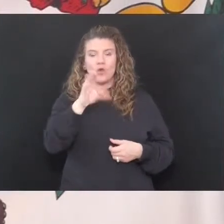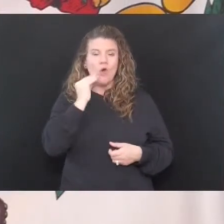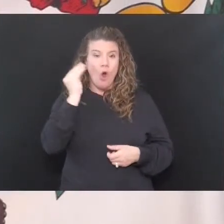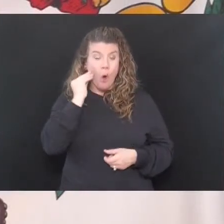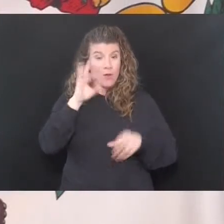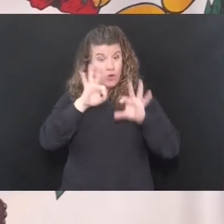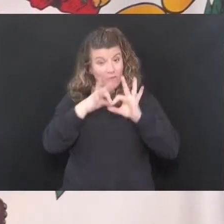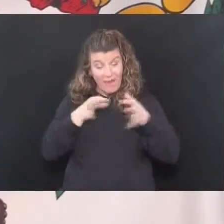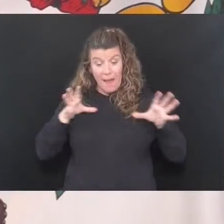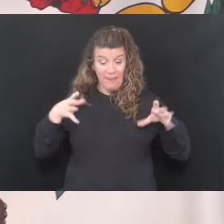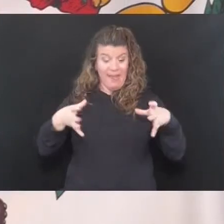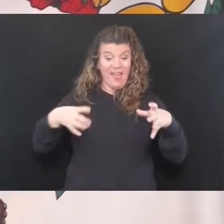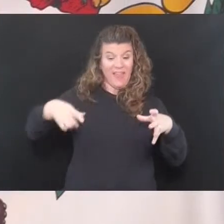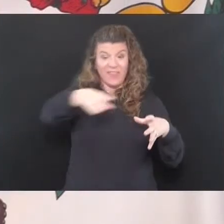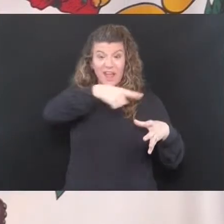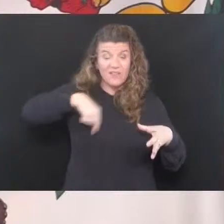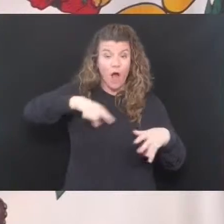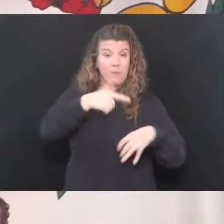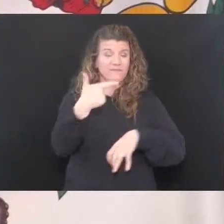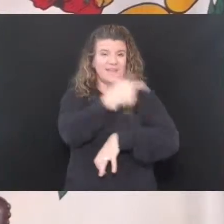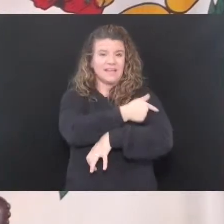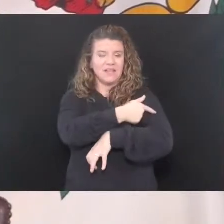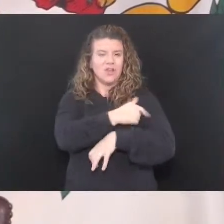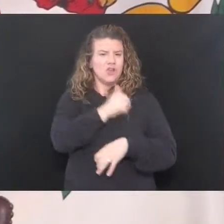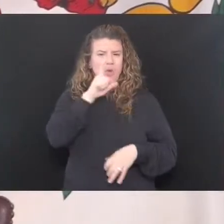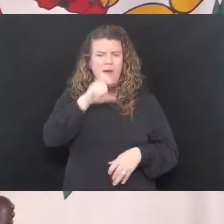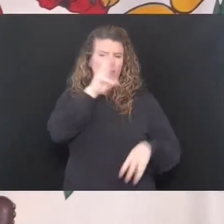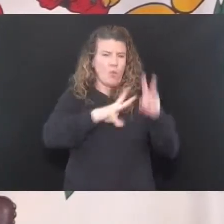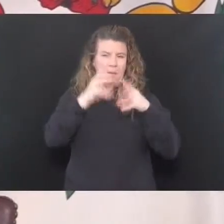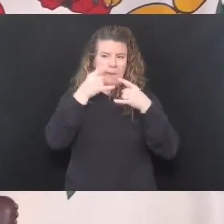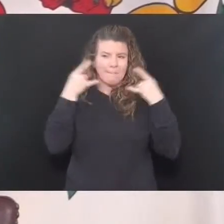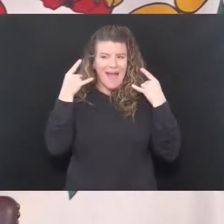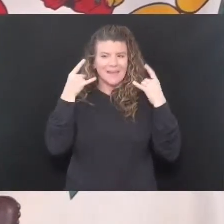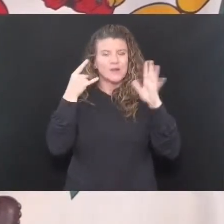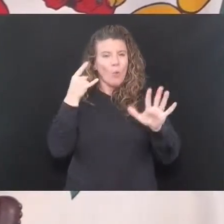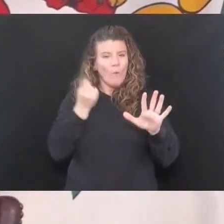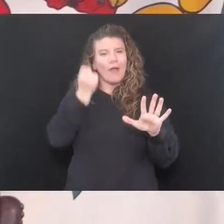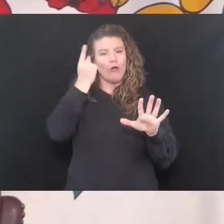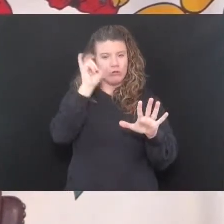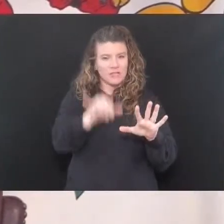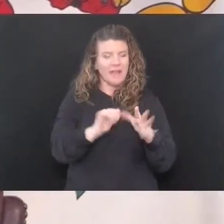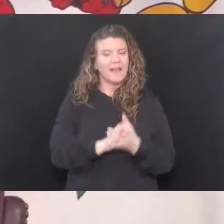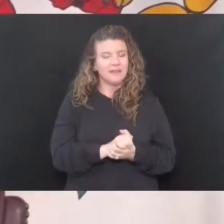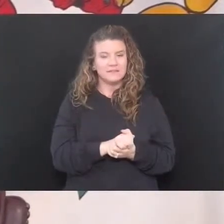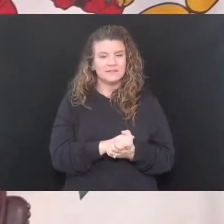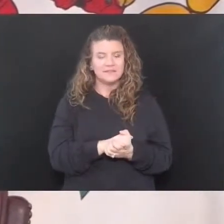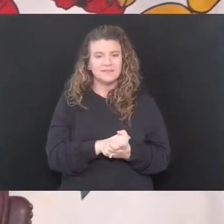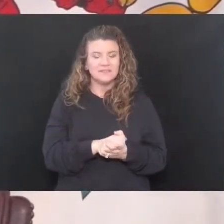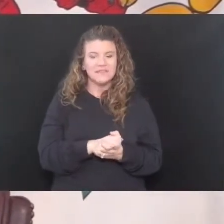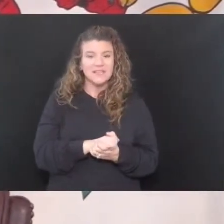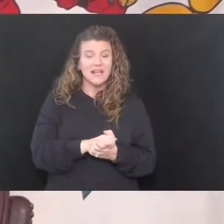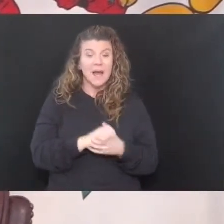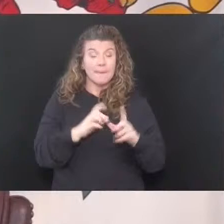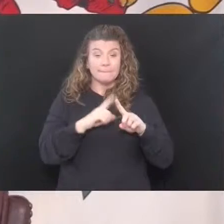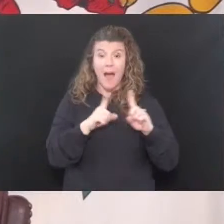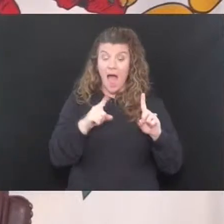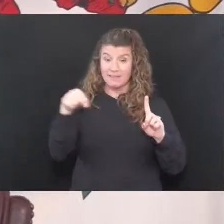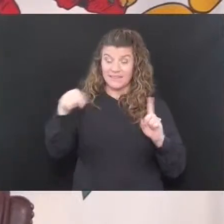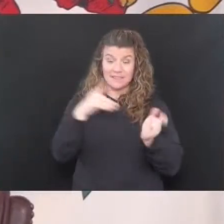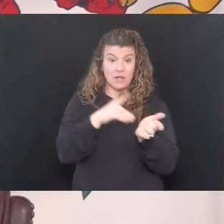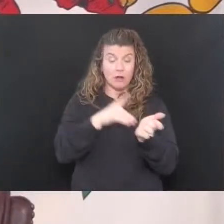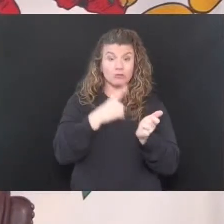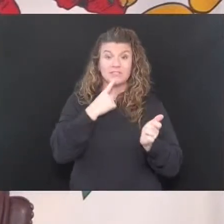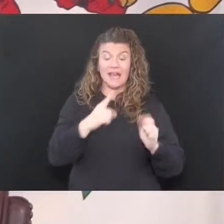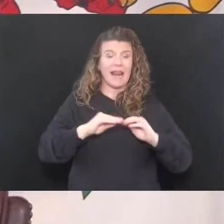been vaccinated and everything, there's no need to be wearing a mask. We all get that. But absolutely, this doctor said ever